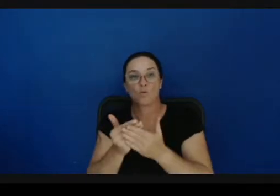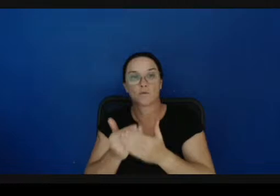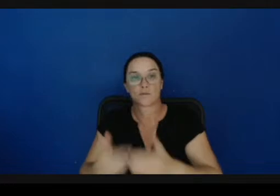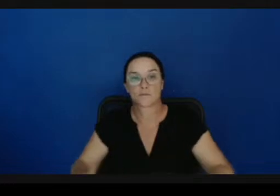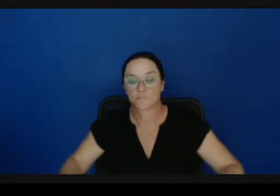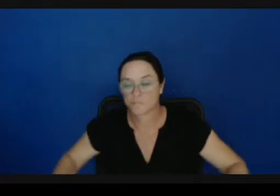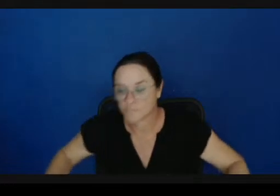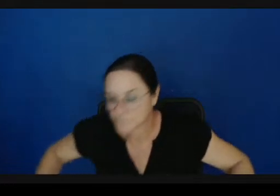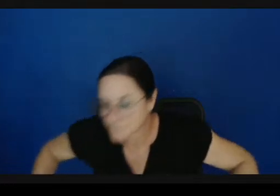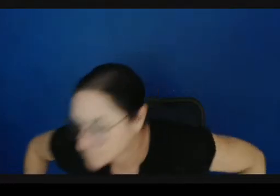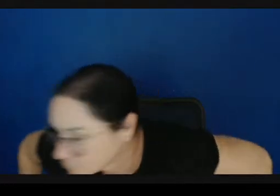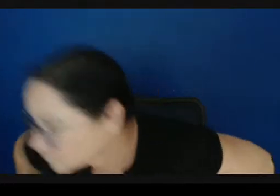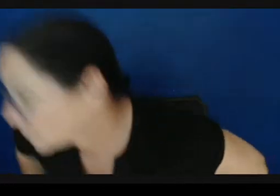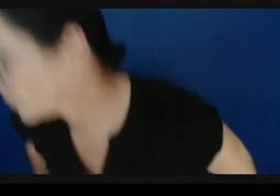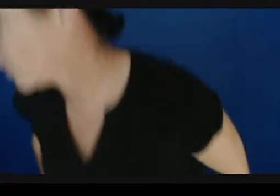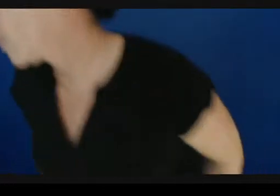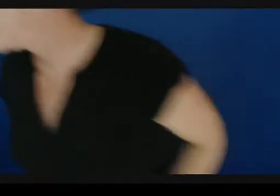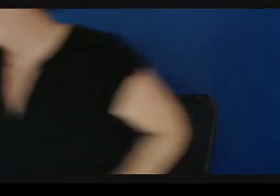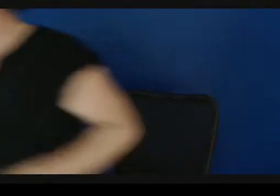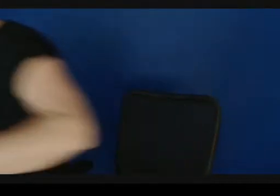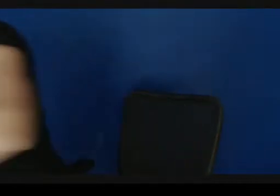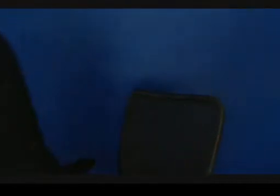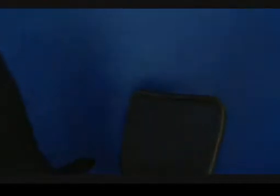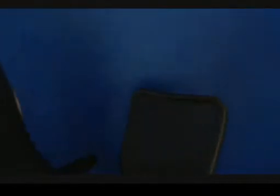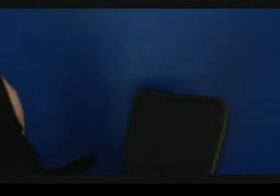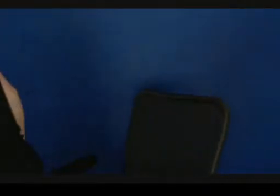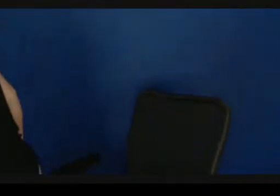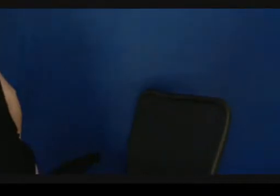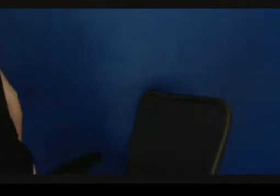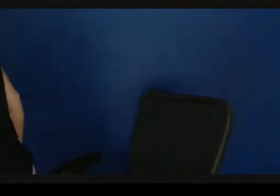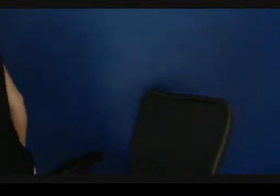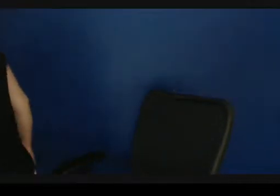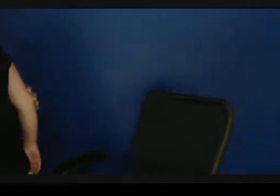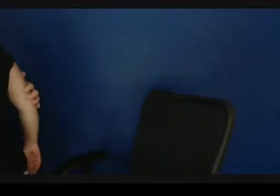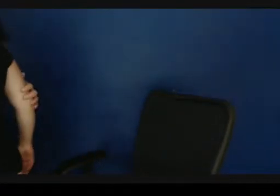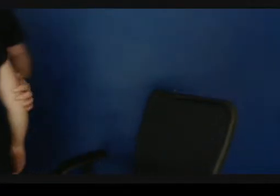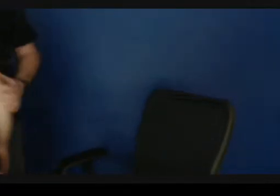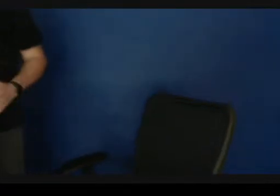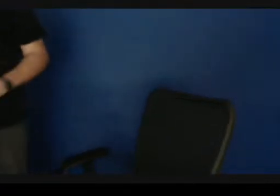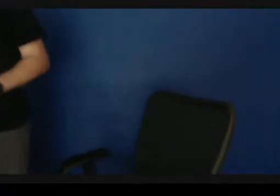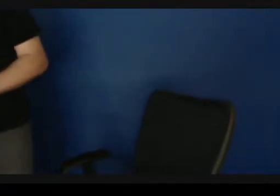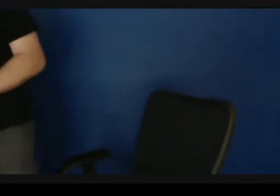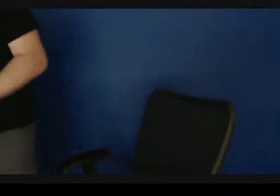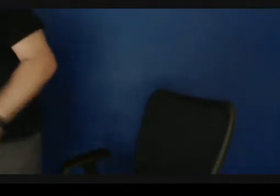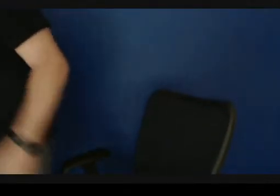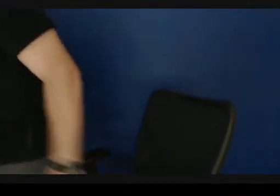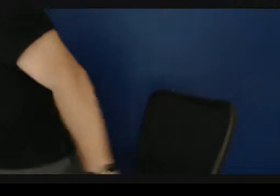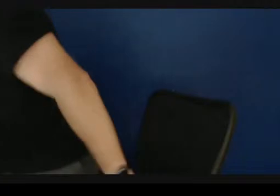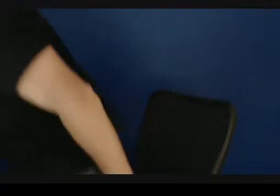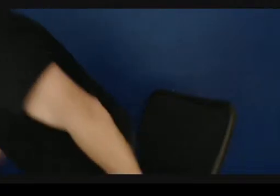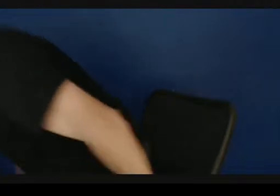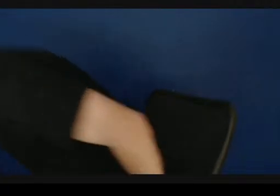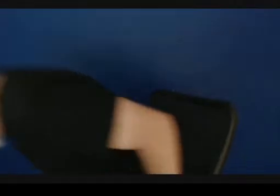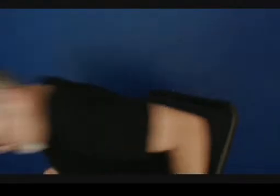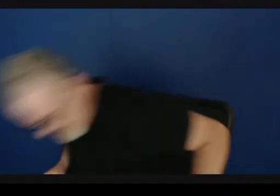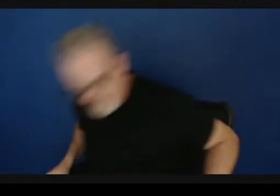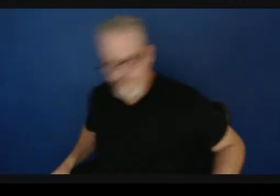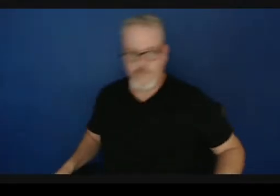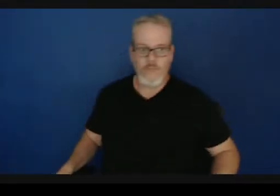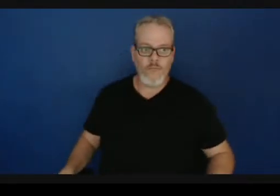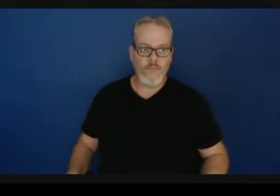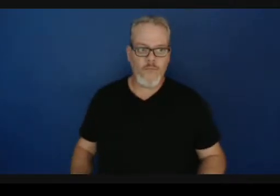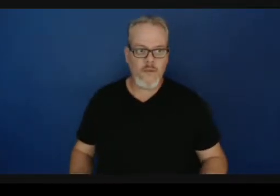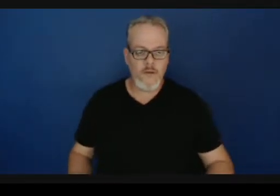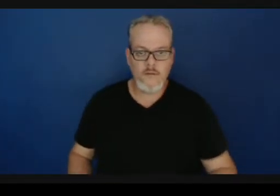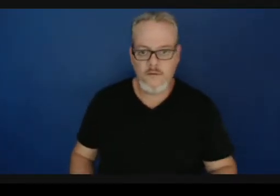So just to tie it together here, like here is from our cross section, that shallowest chamber, that little blade that came up above